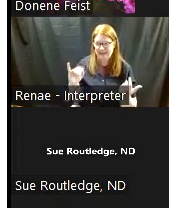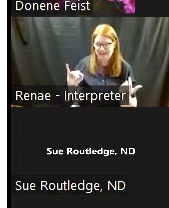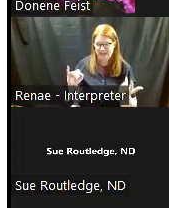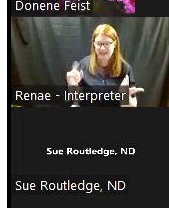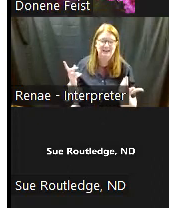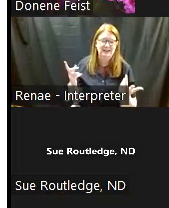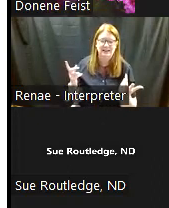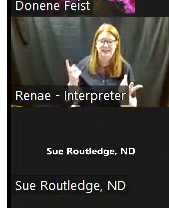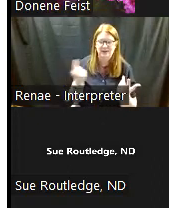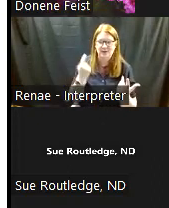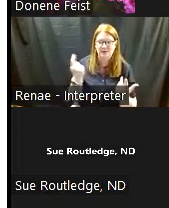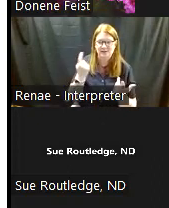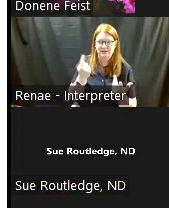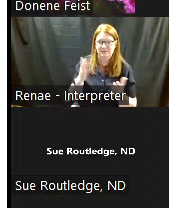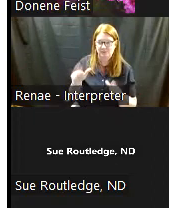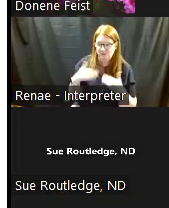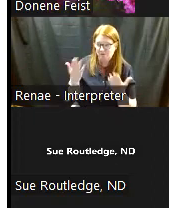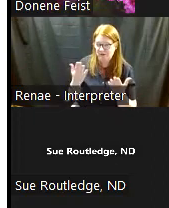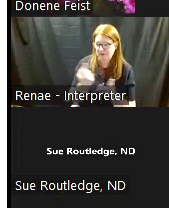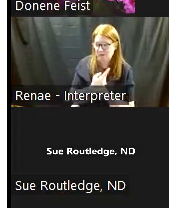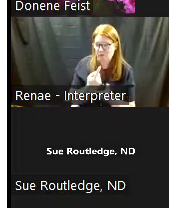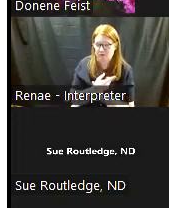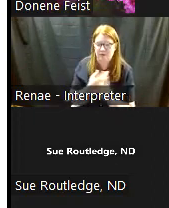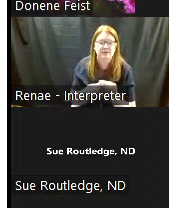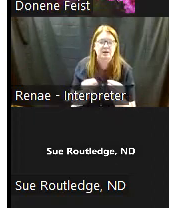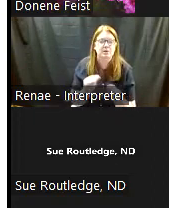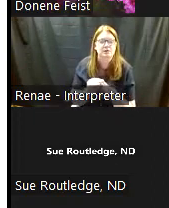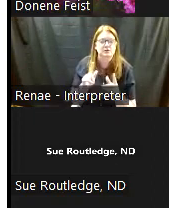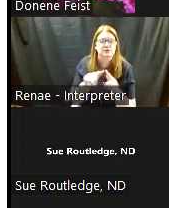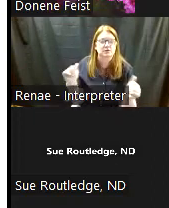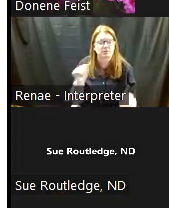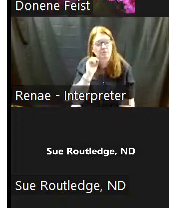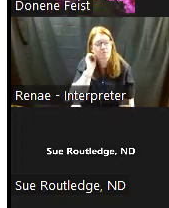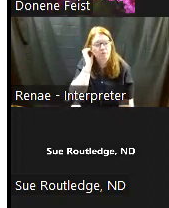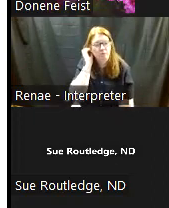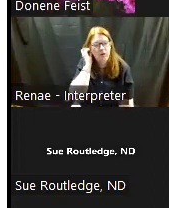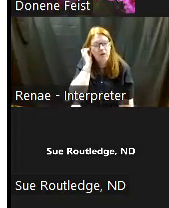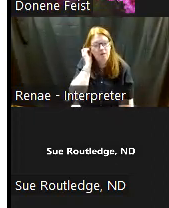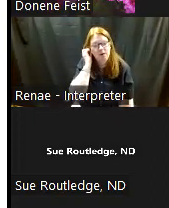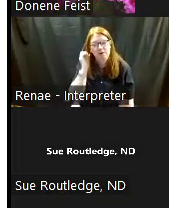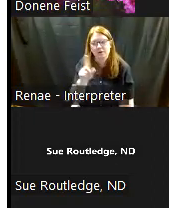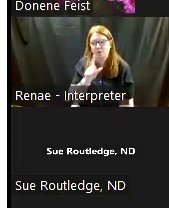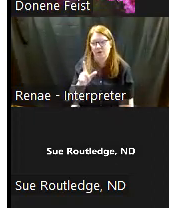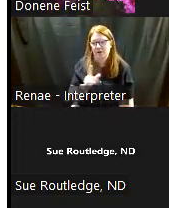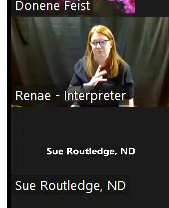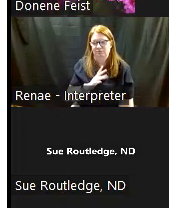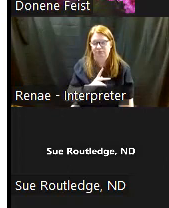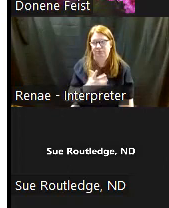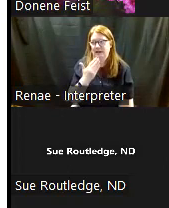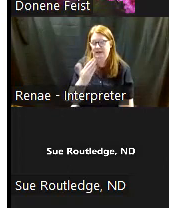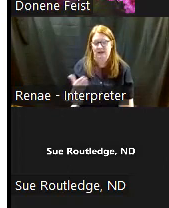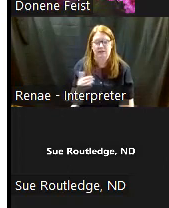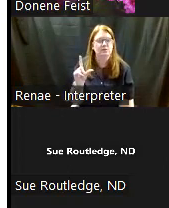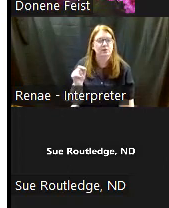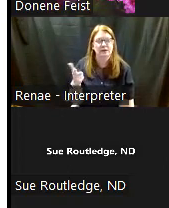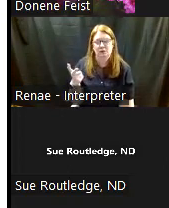all you can to always get us the right numbers and track every single baby that's born. It's just such a big undertaking. So in 2021,